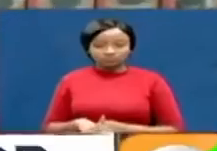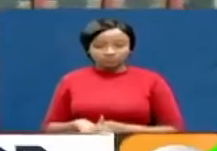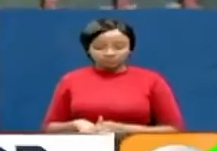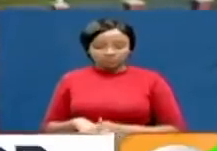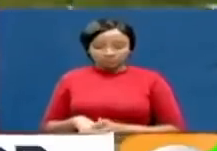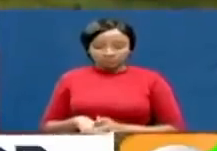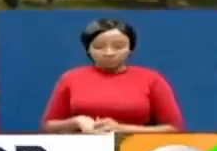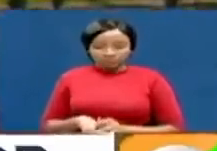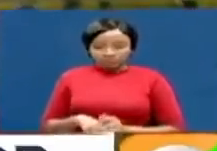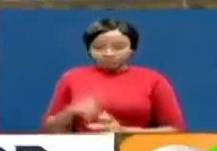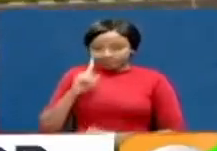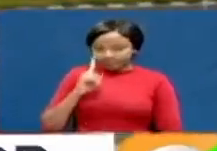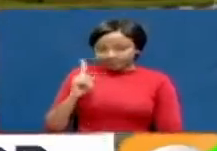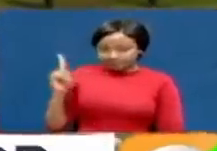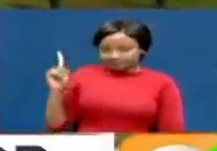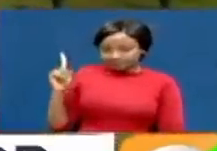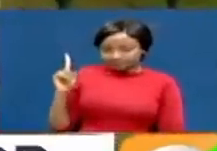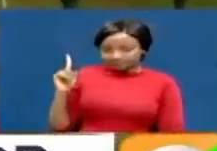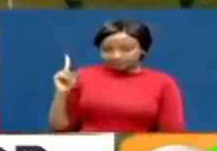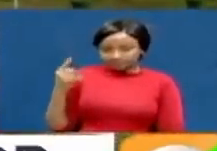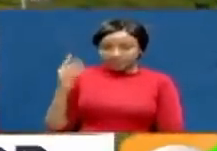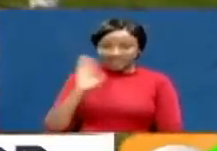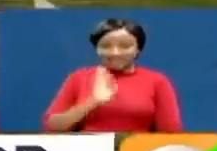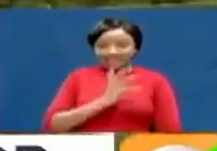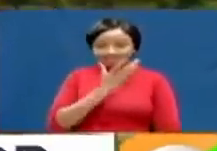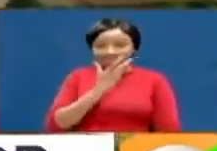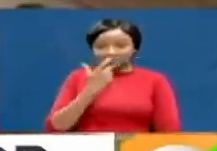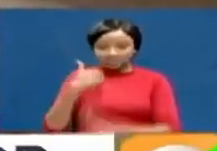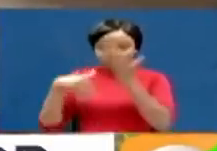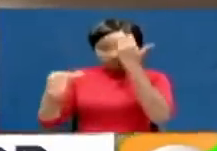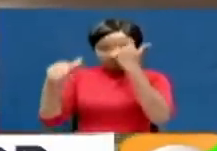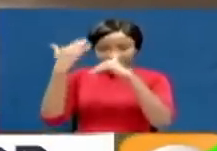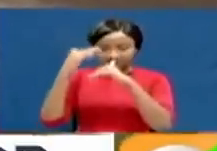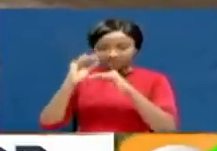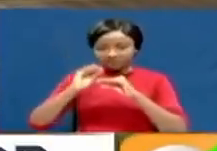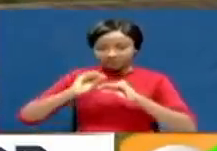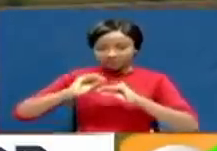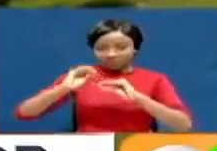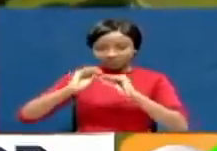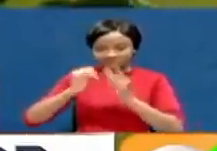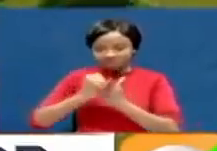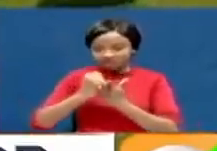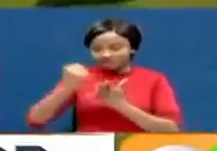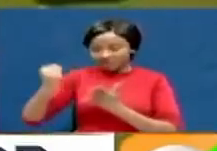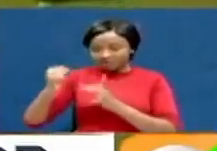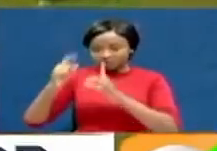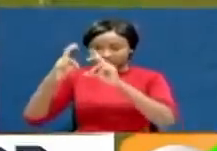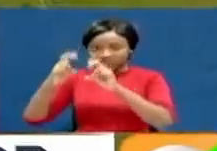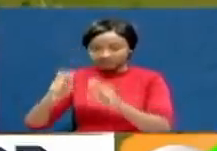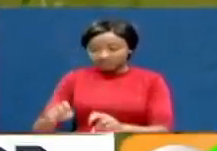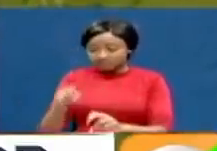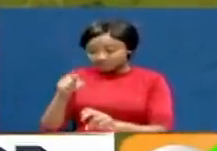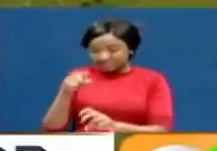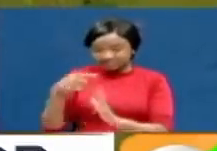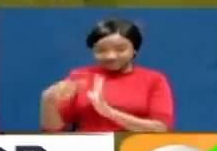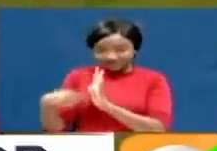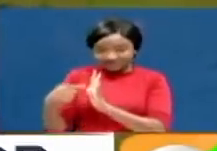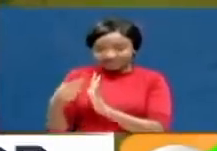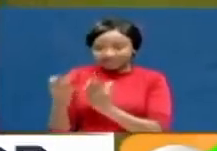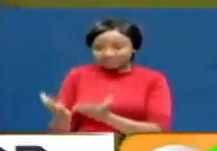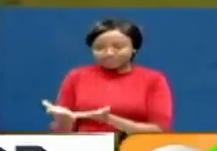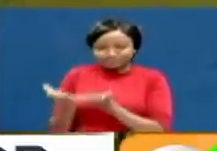Located along the eastern bypass is Kenyatta University for teaching, referrals and research, a facility that is now